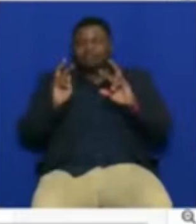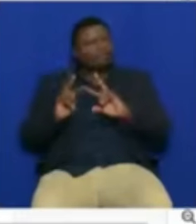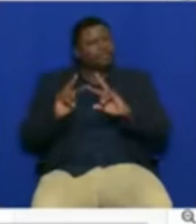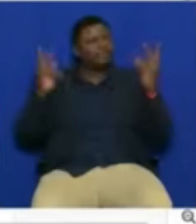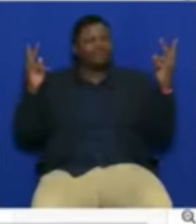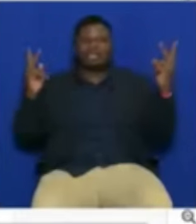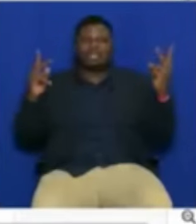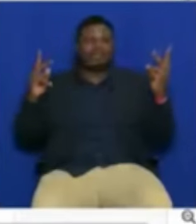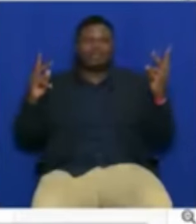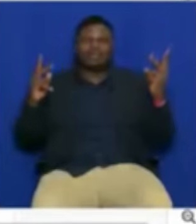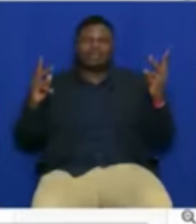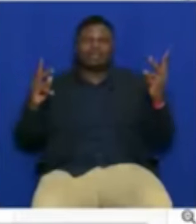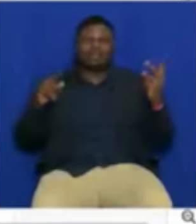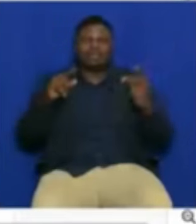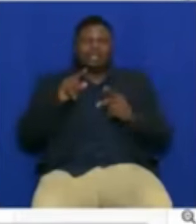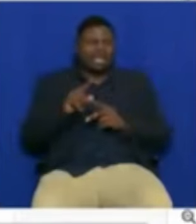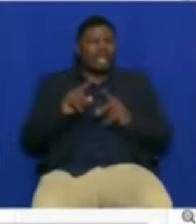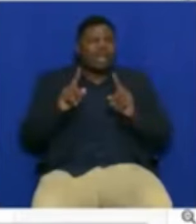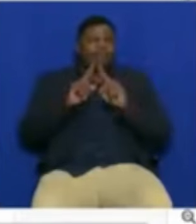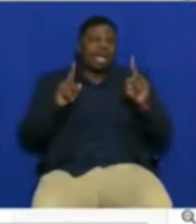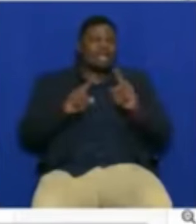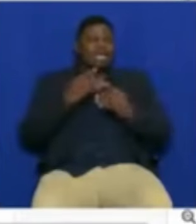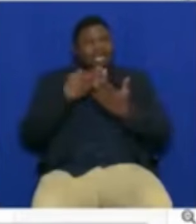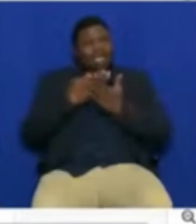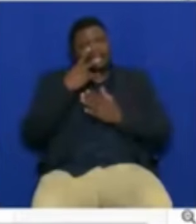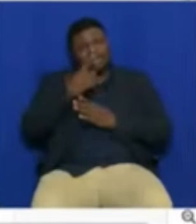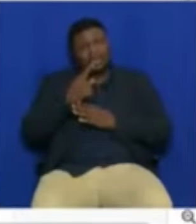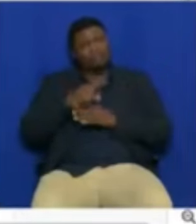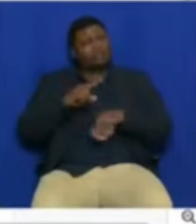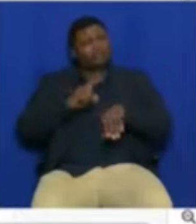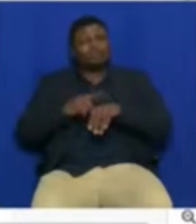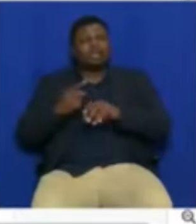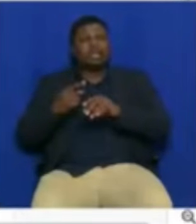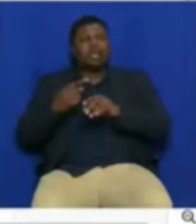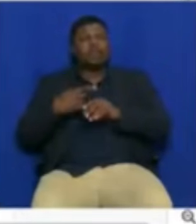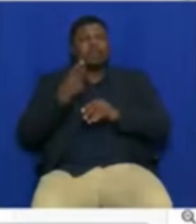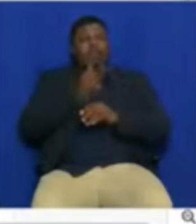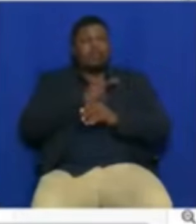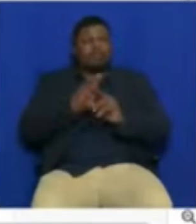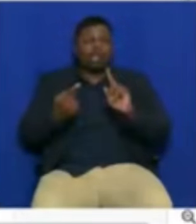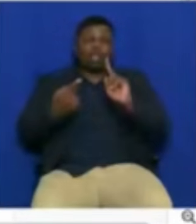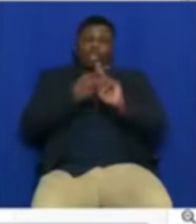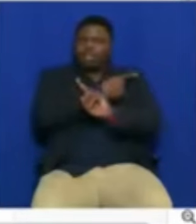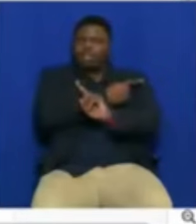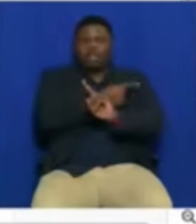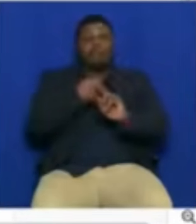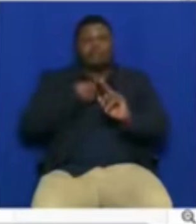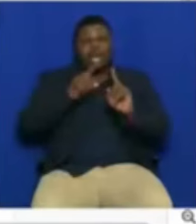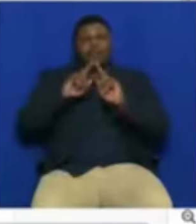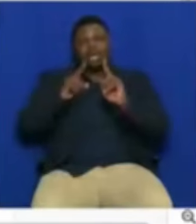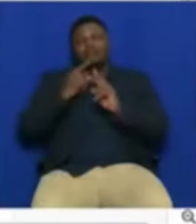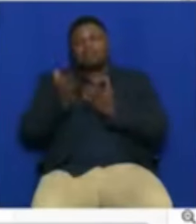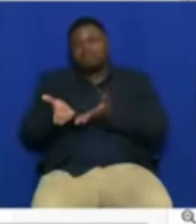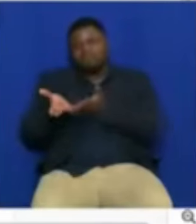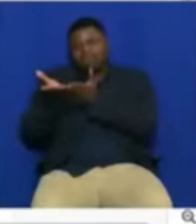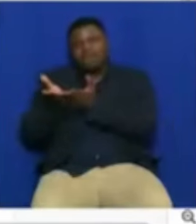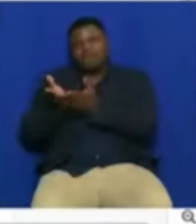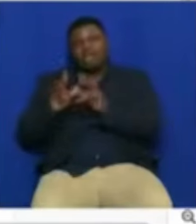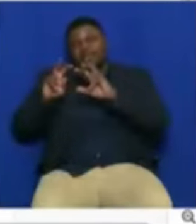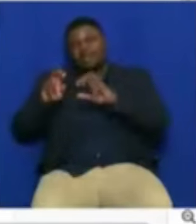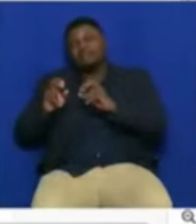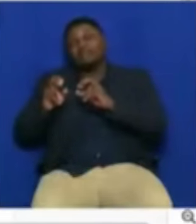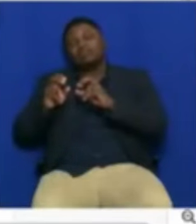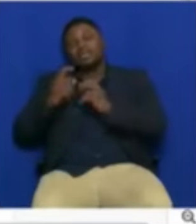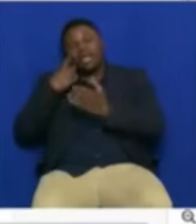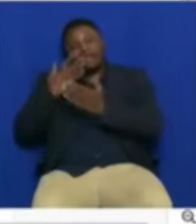of progress, I'm going to leave it there and allow Advocate Silo to ask the questions you wanted to ask. Because the